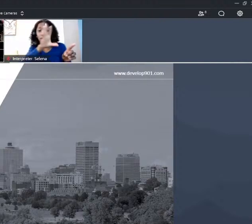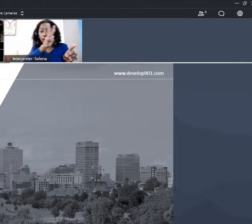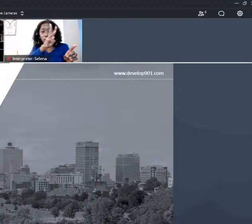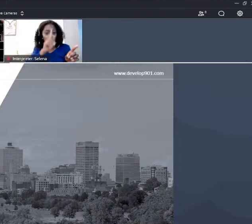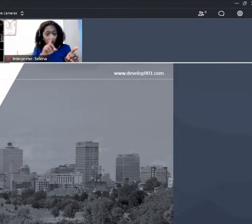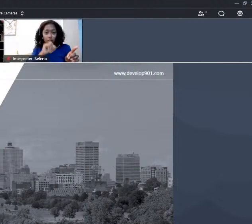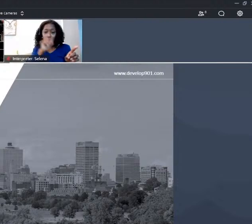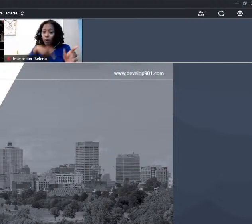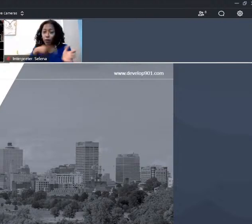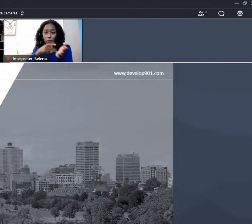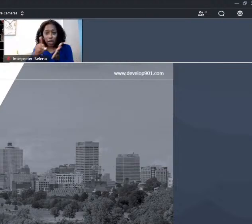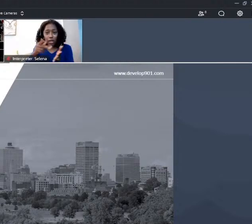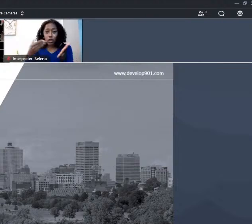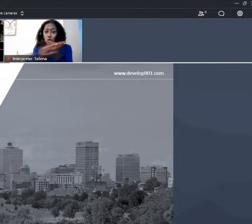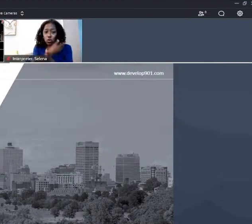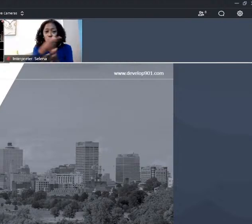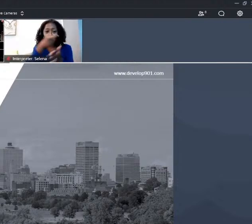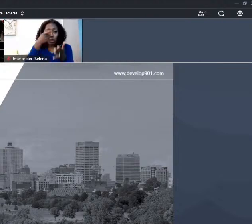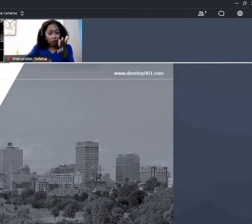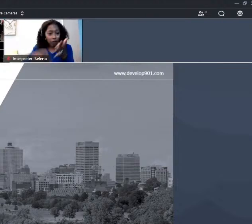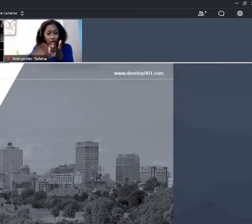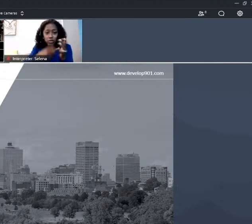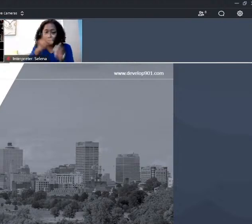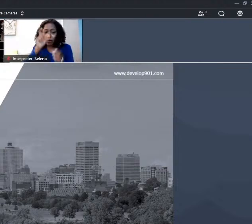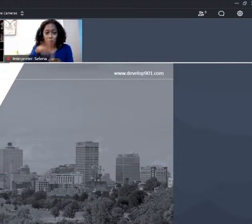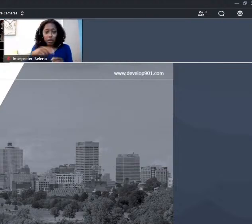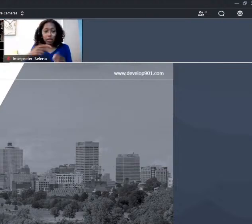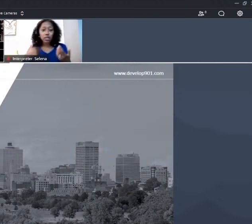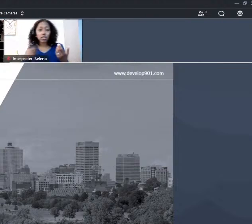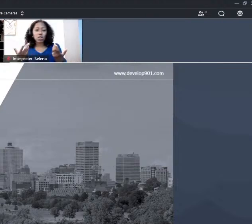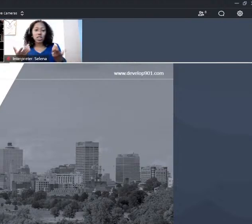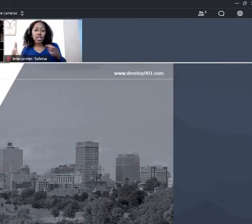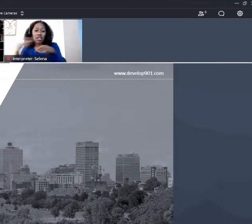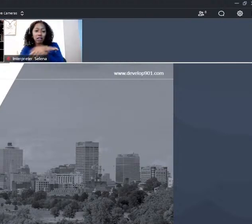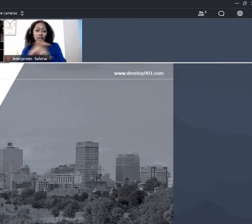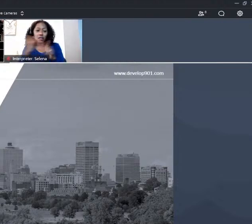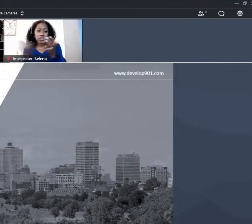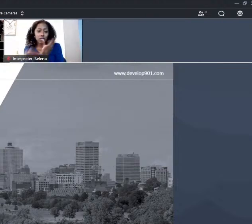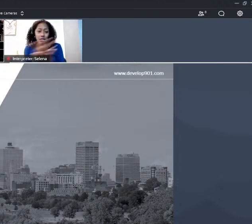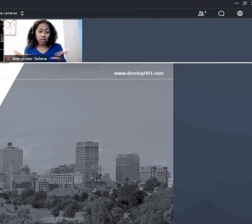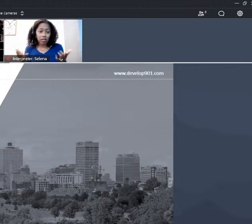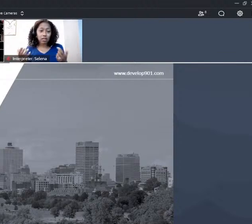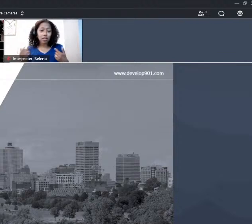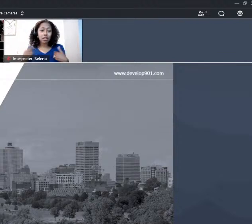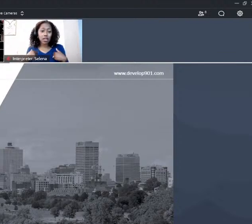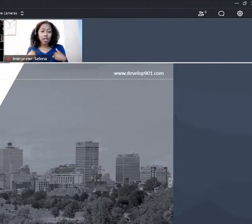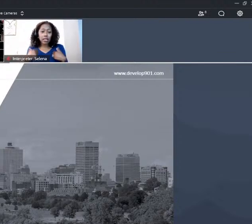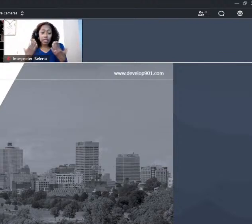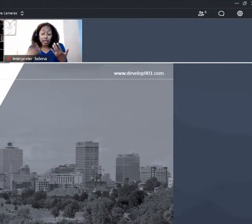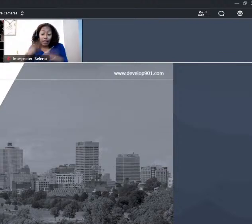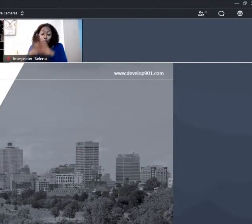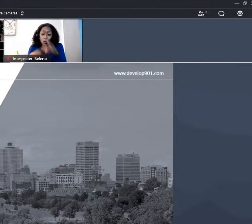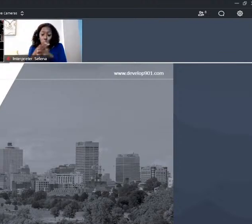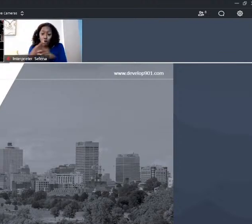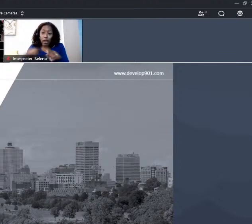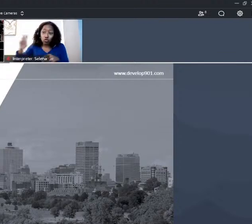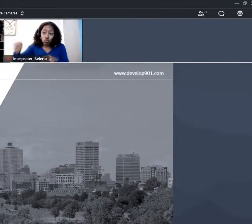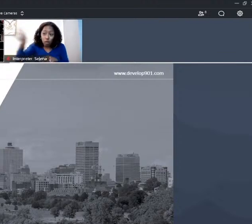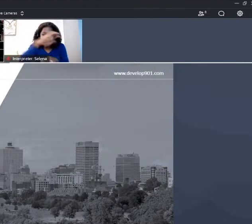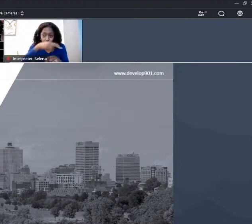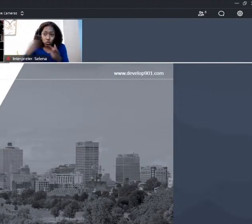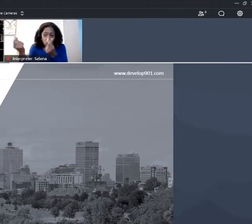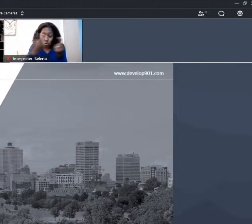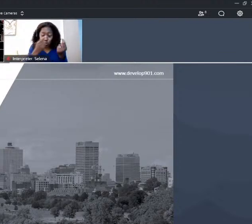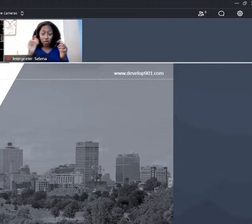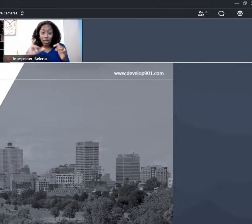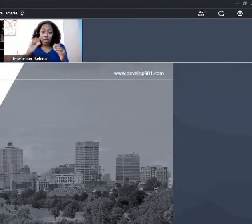fees. That covers all bases. So that's probably my, as I've gone around the world, that's my suggestion. So